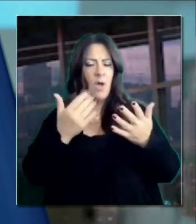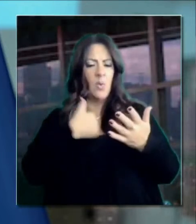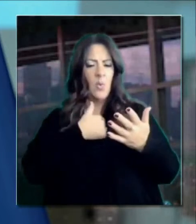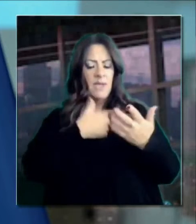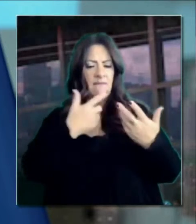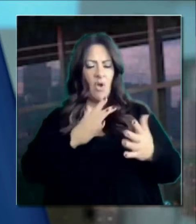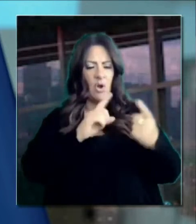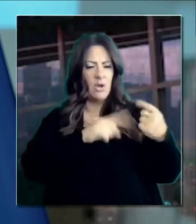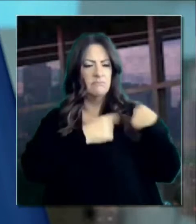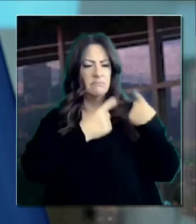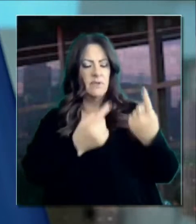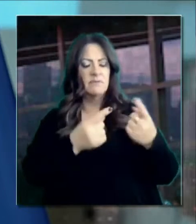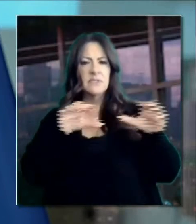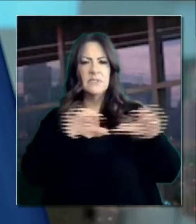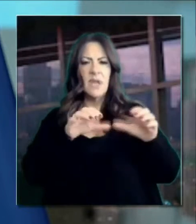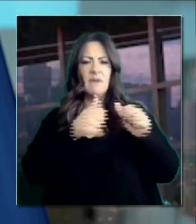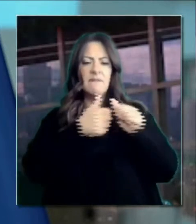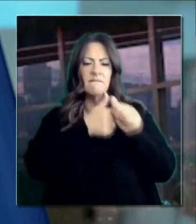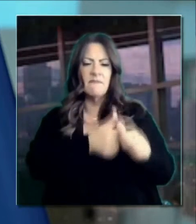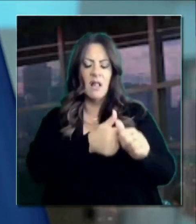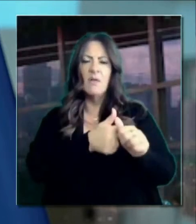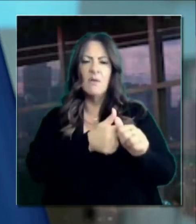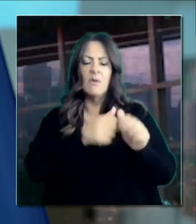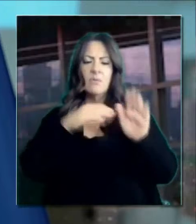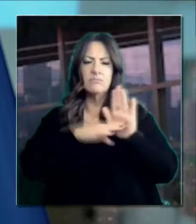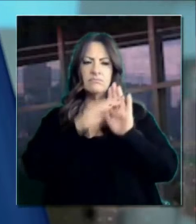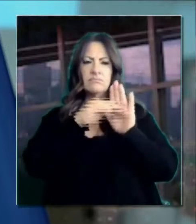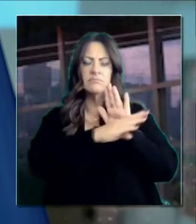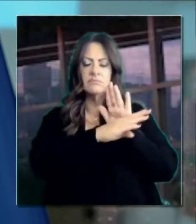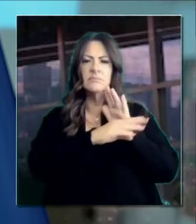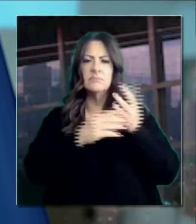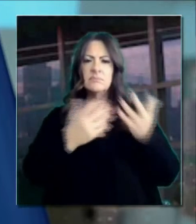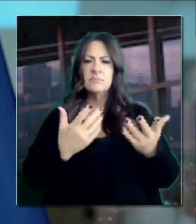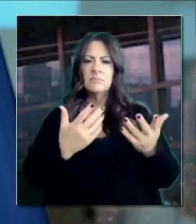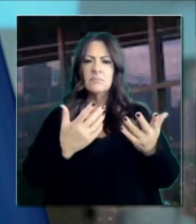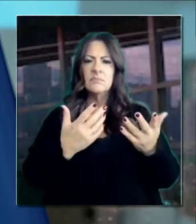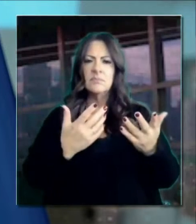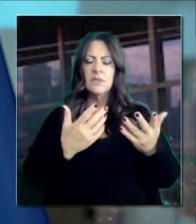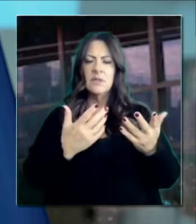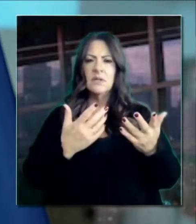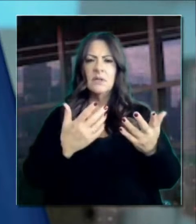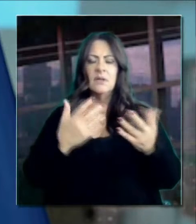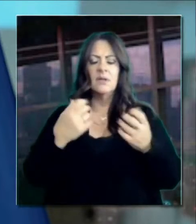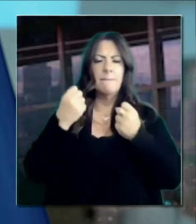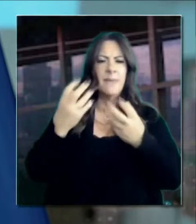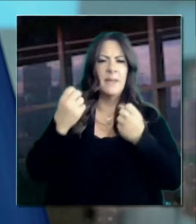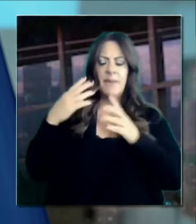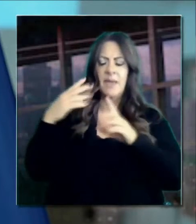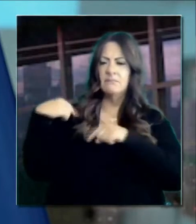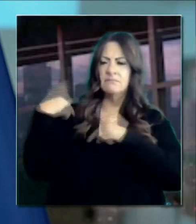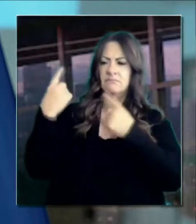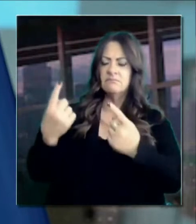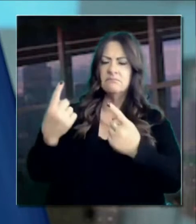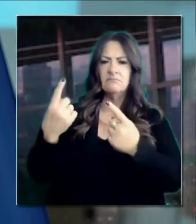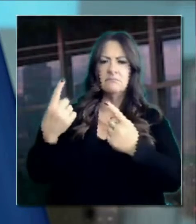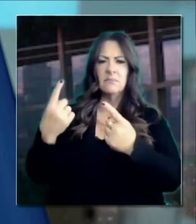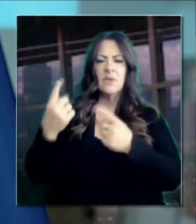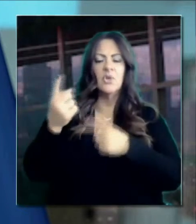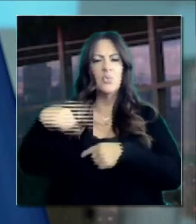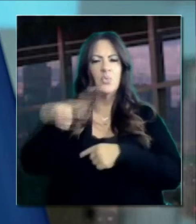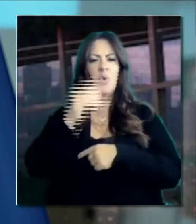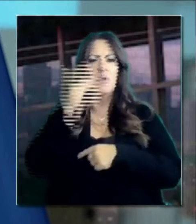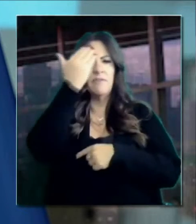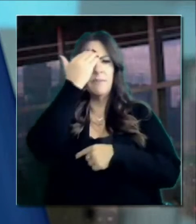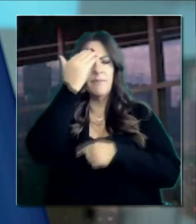set based upon the trend lines that we've been socializing for weeks and weeks now, and data that people should be quite familiar with?